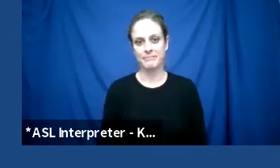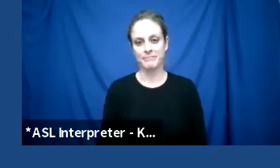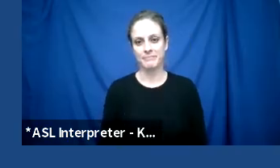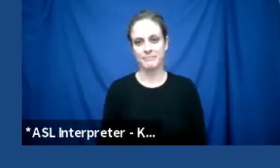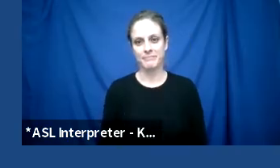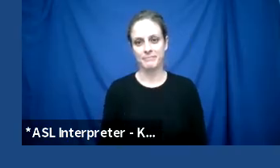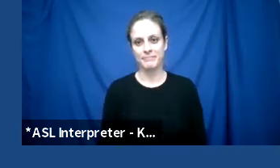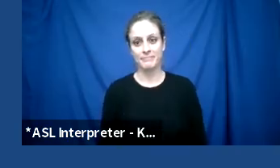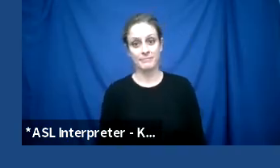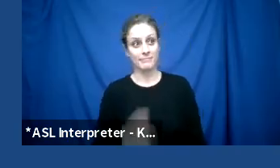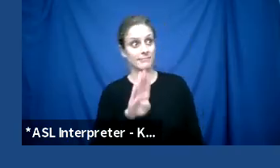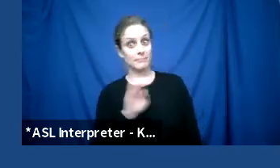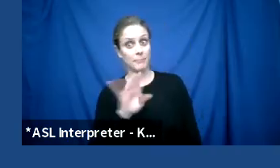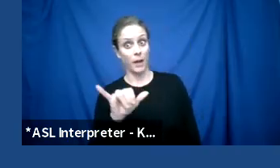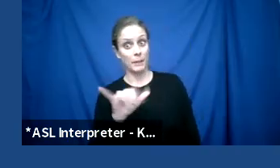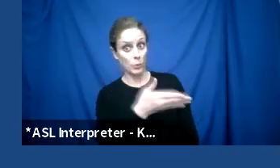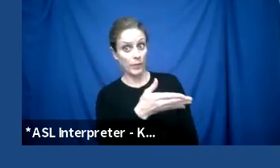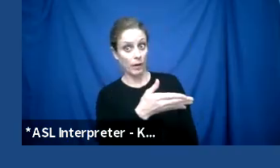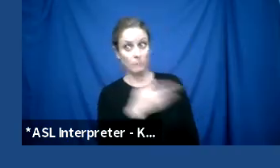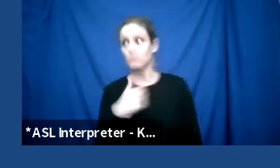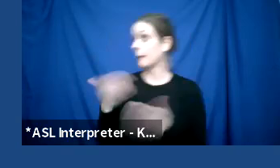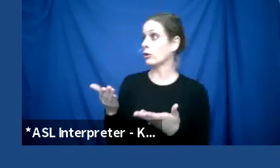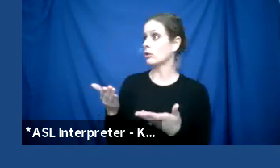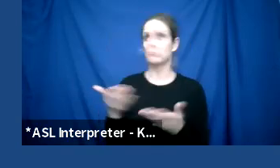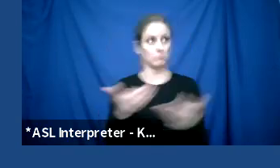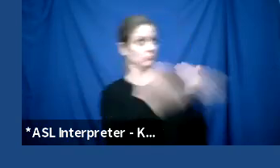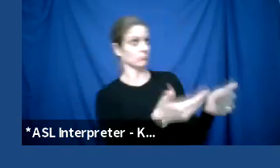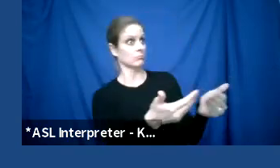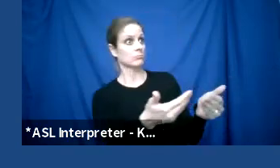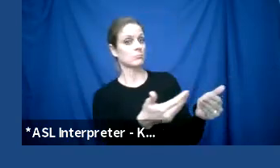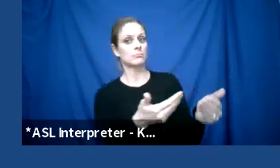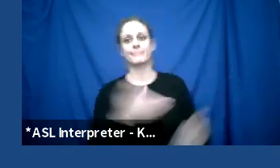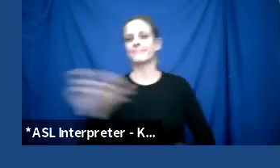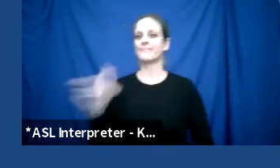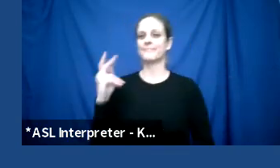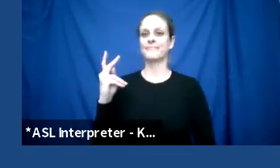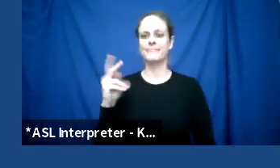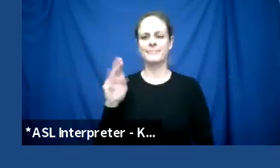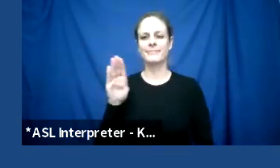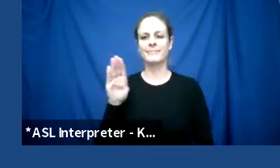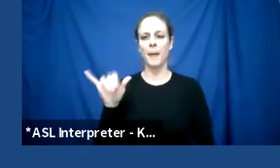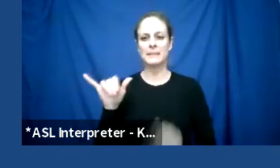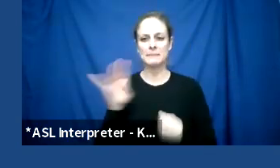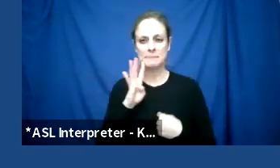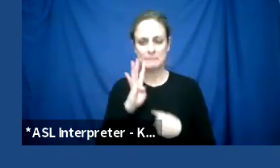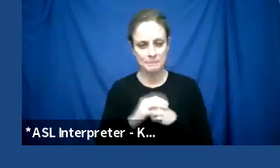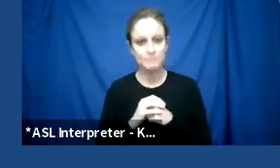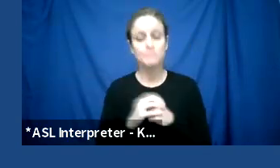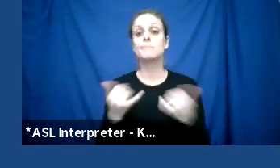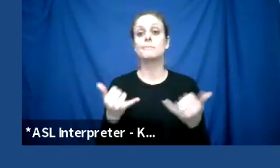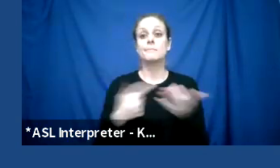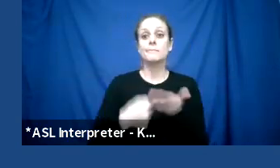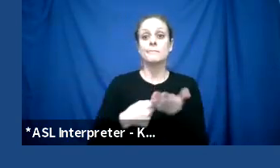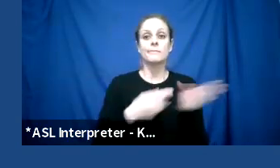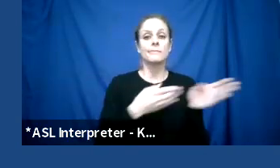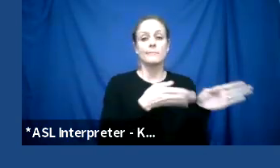Bobby, are you there? I'm here. Go ahead. All right. So now what we're going to do is we're going to